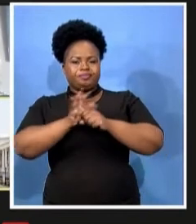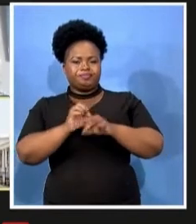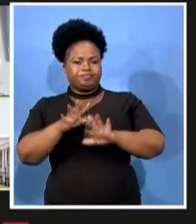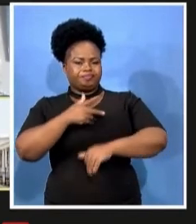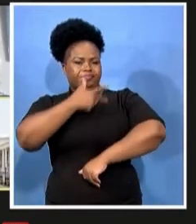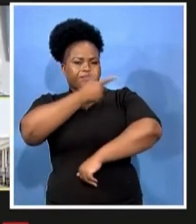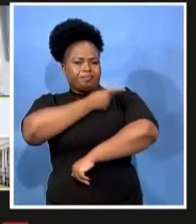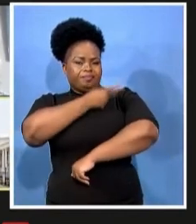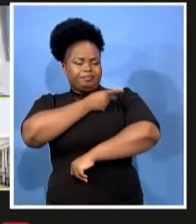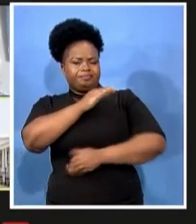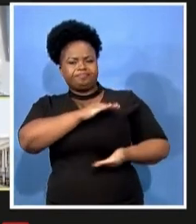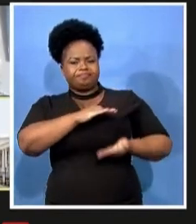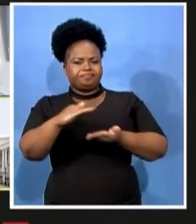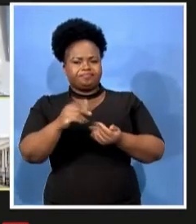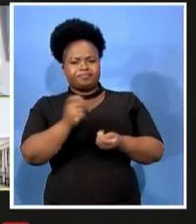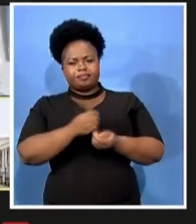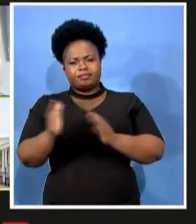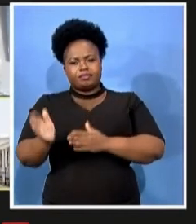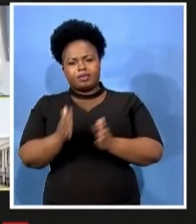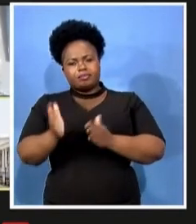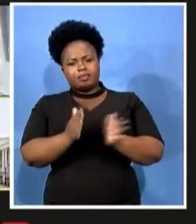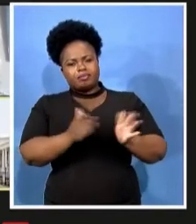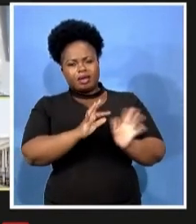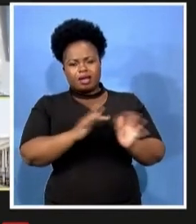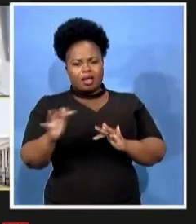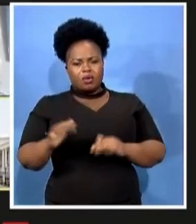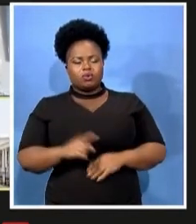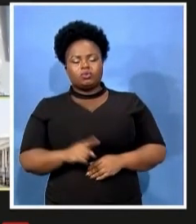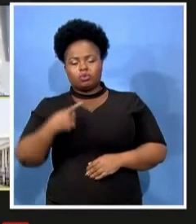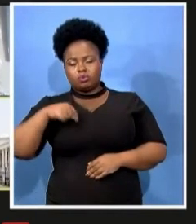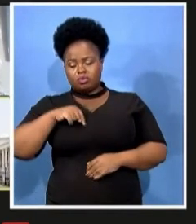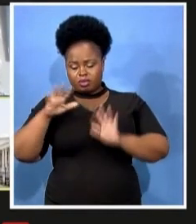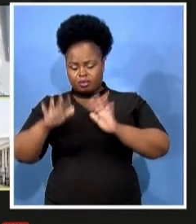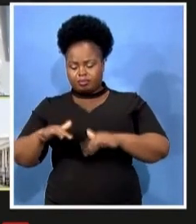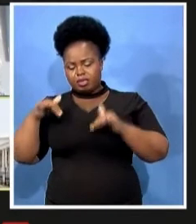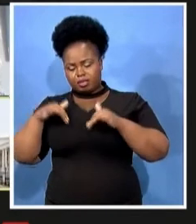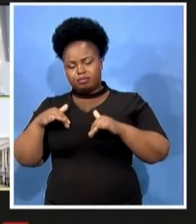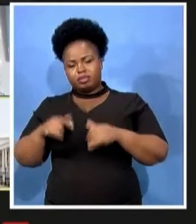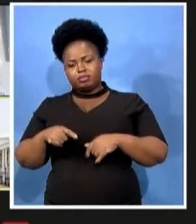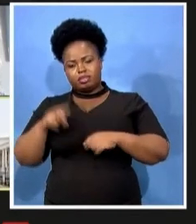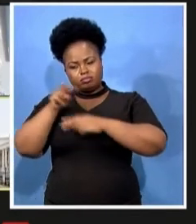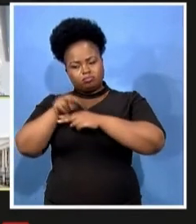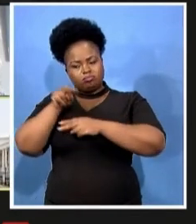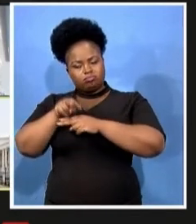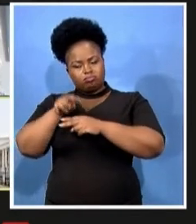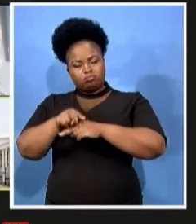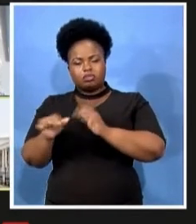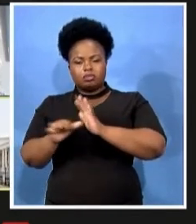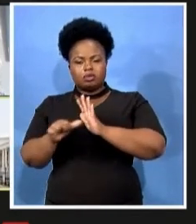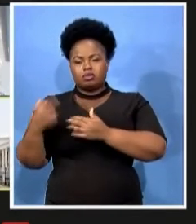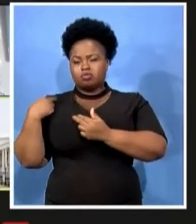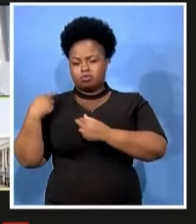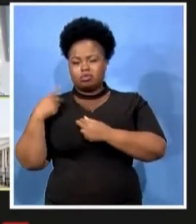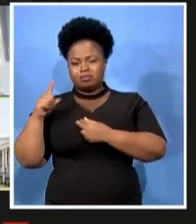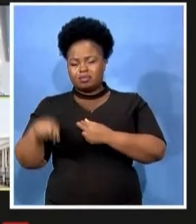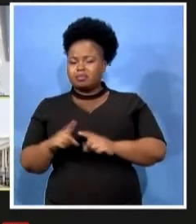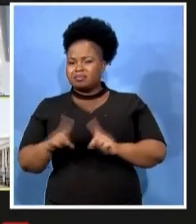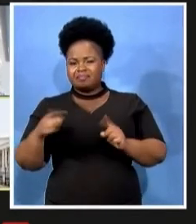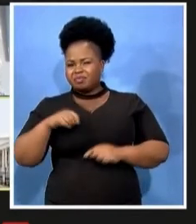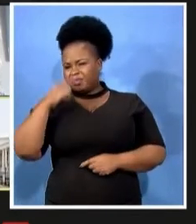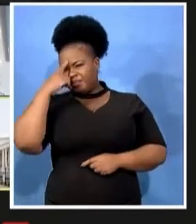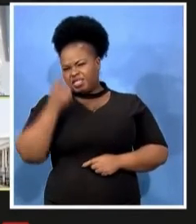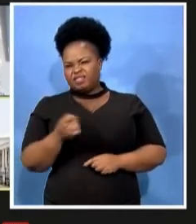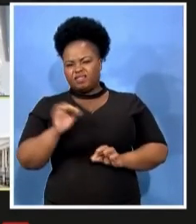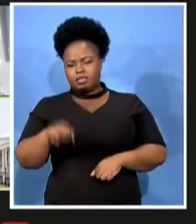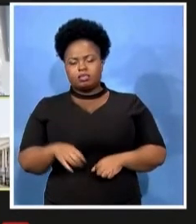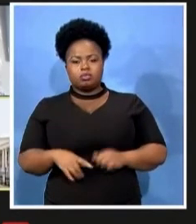pay particular attention in its oversight function. However, I do not believe that it's necessary either to hold a special sitting or to establish an